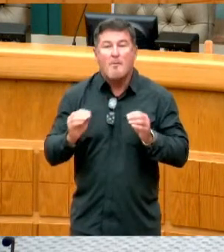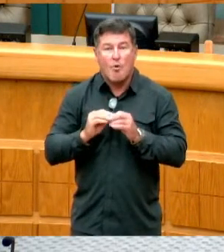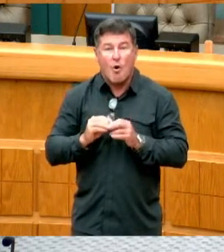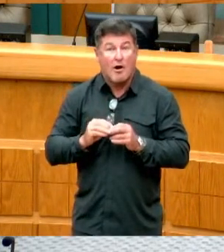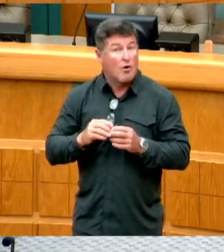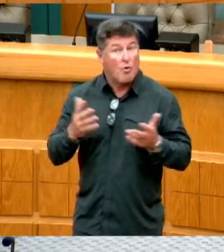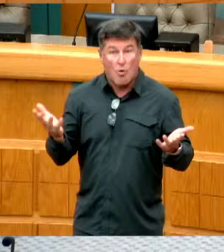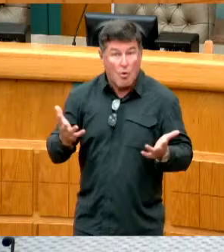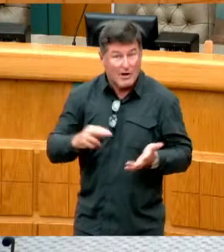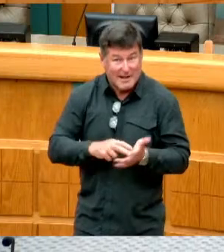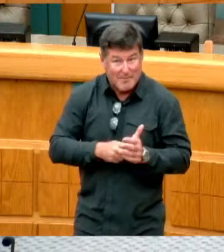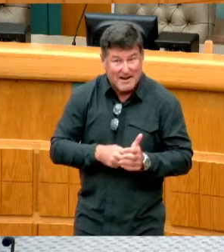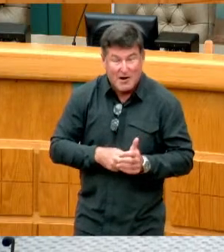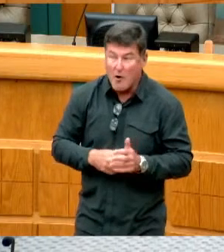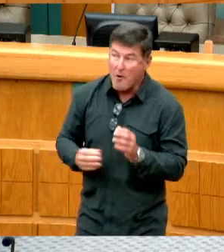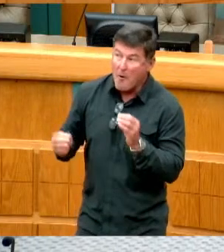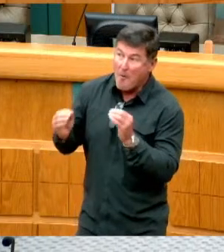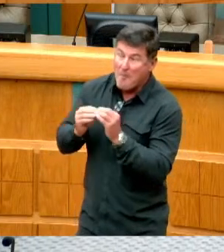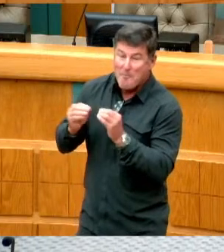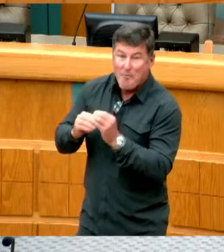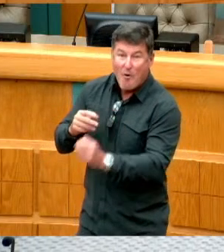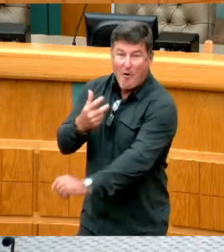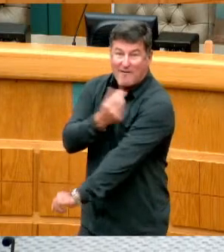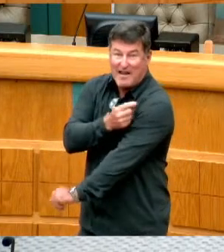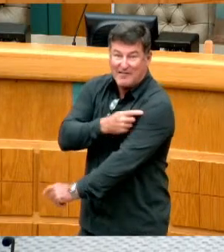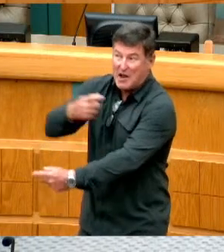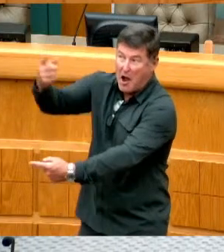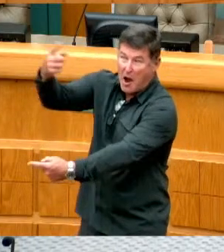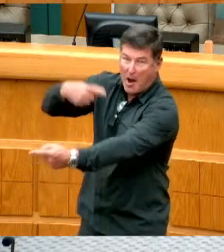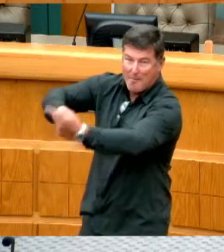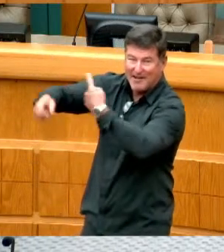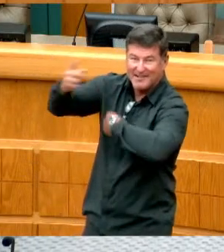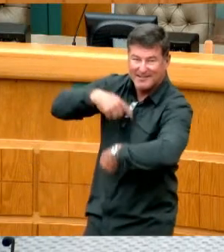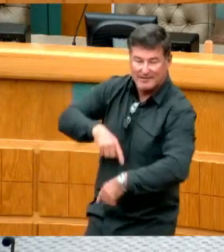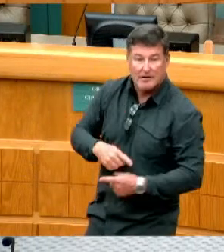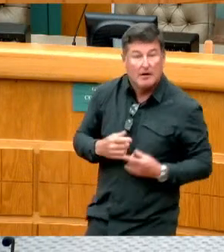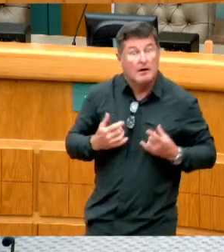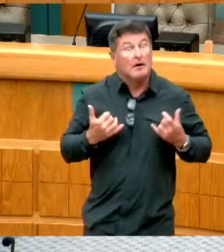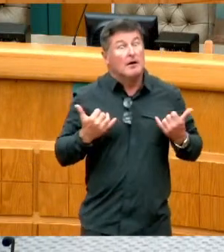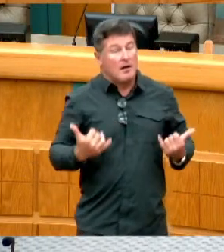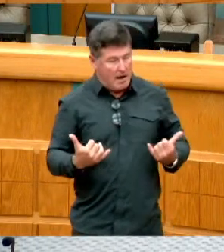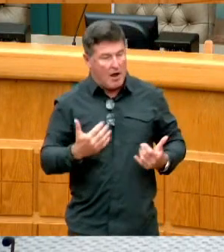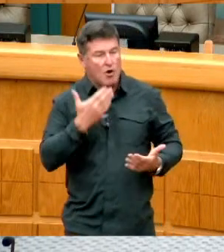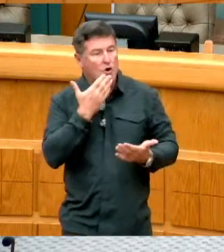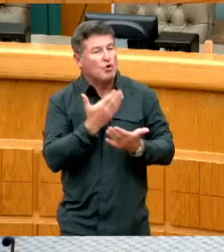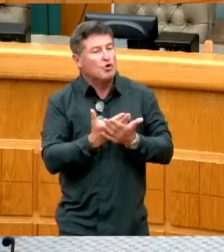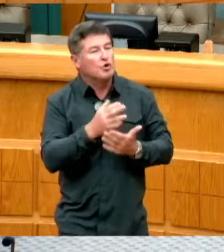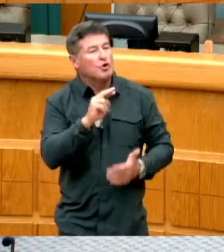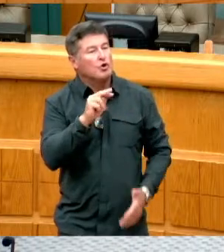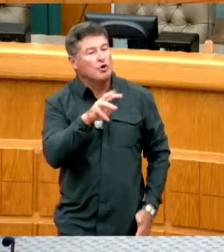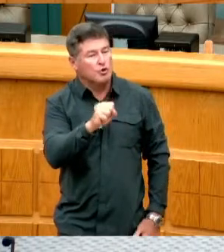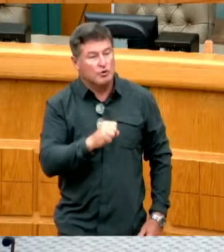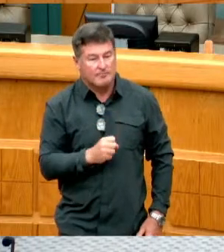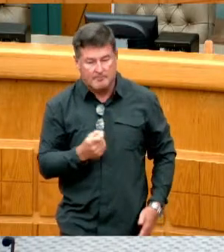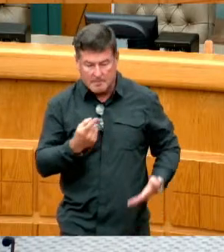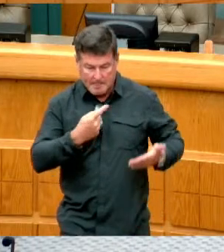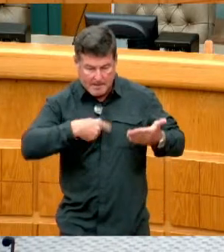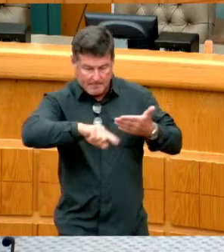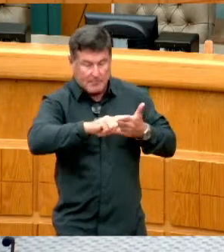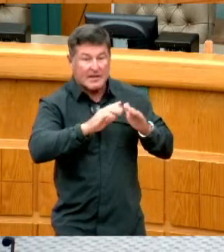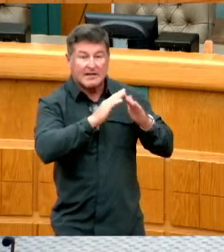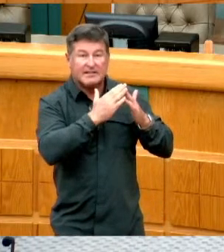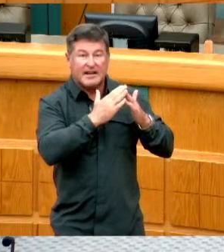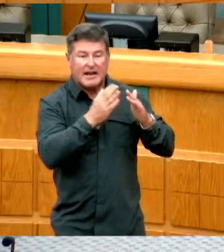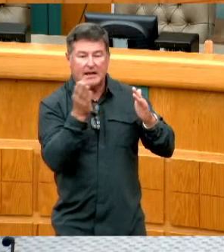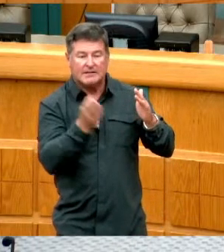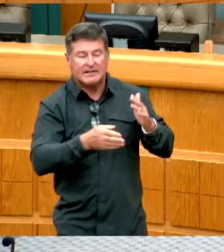way. Here is some really good news that everyone needs to know. Starting next week, the City County Health District